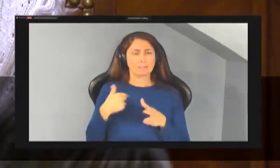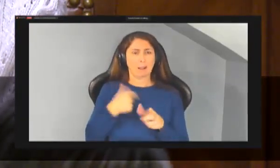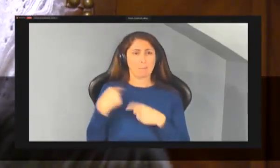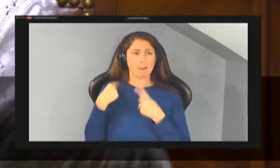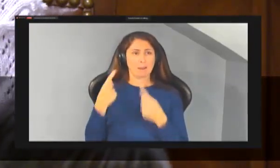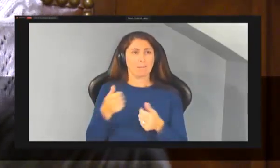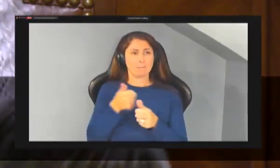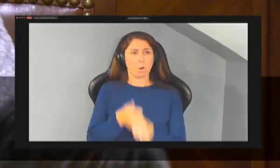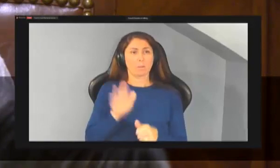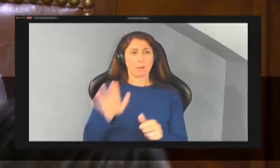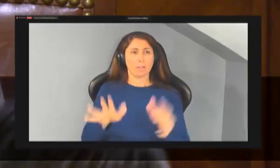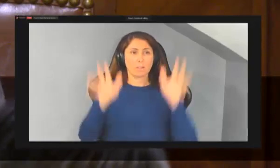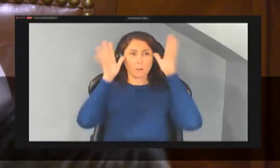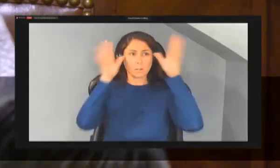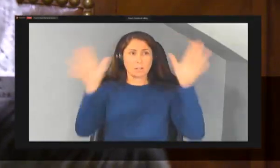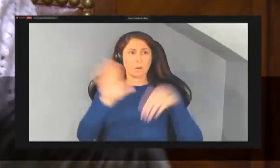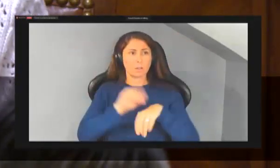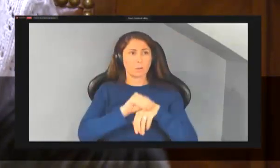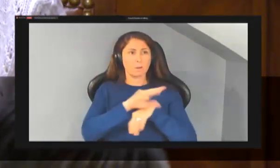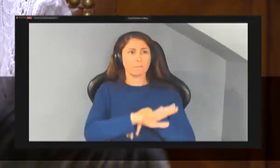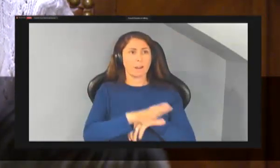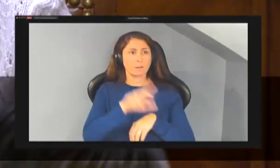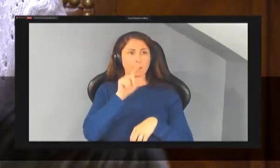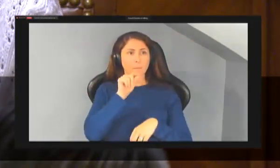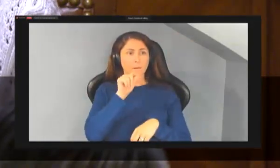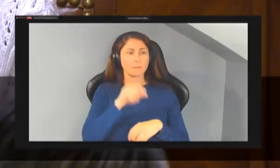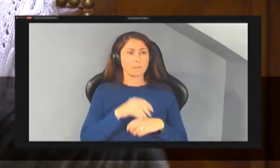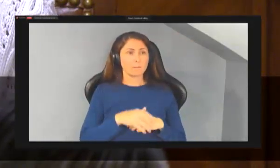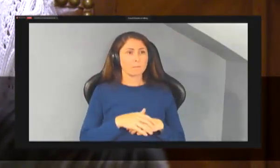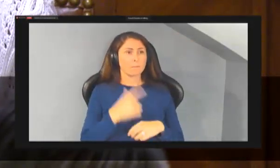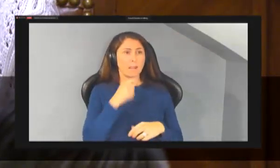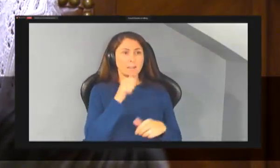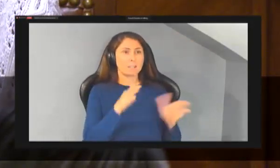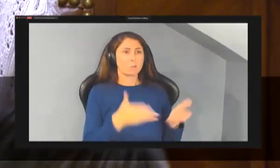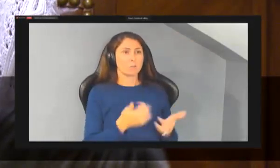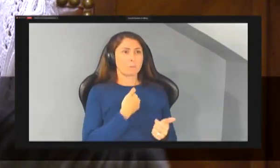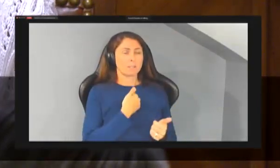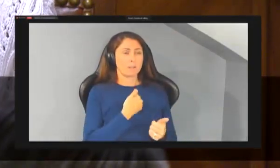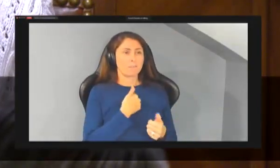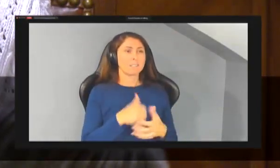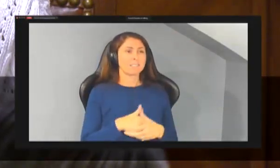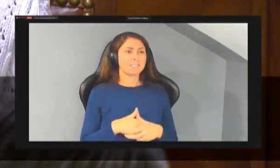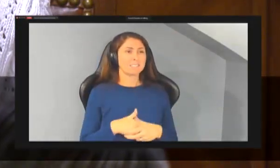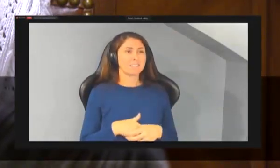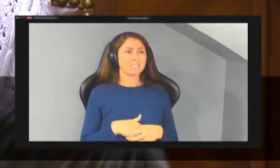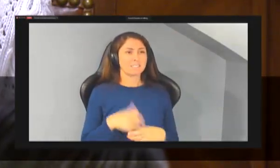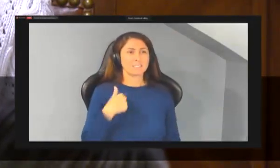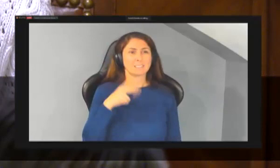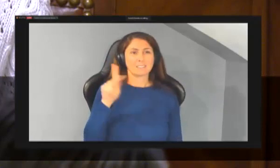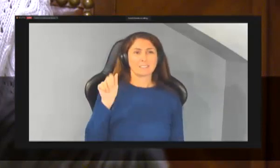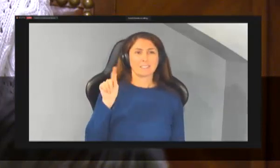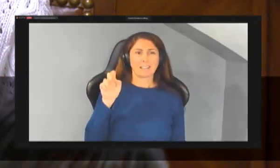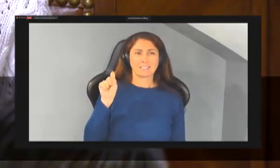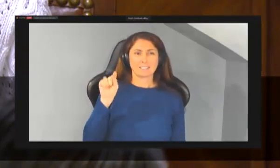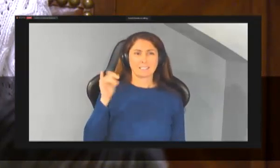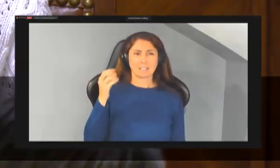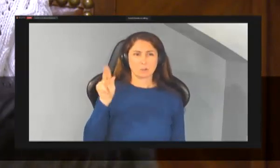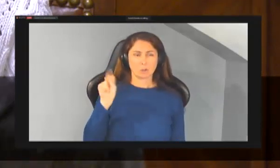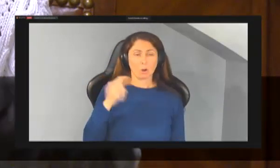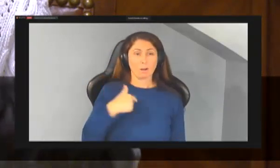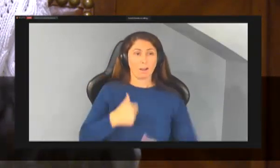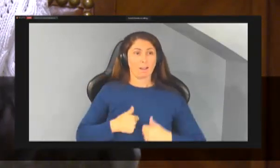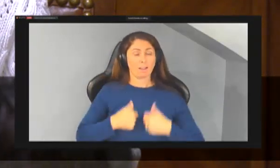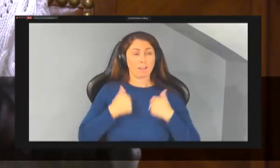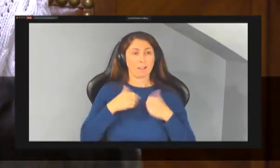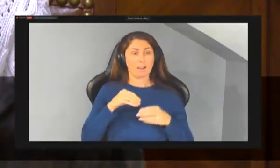effect on birds and the habitat. Do you want to introduce yourself? Oh, I'm sorry, I didn't introduce myself. Thank you. Kate St. John. I live in